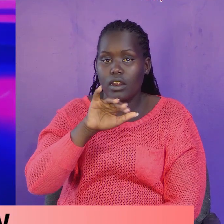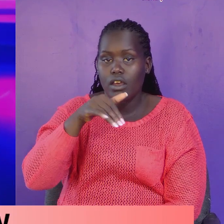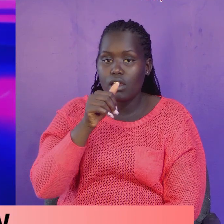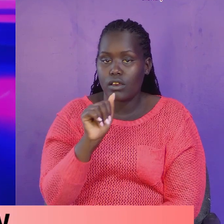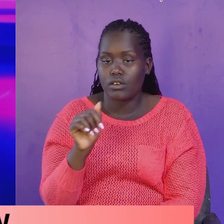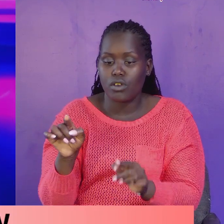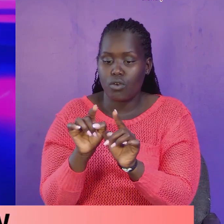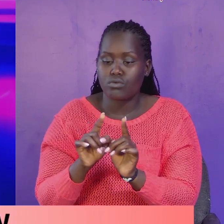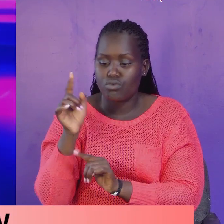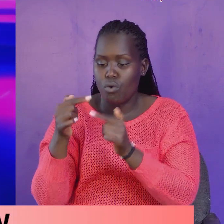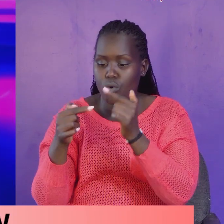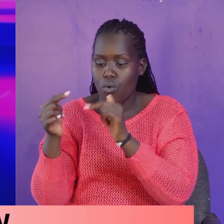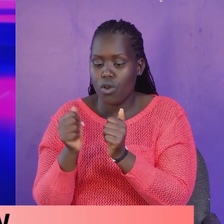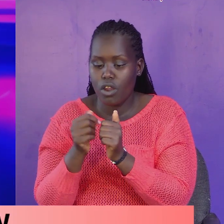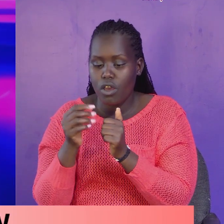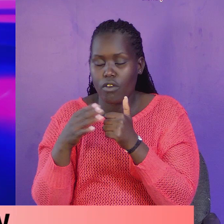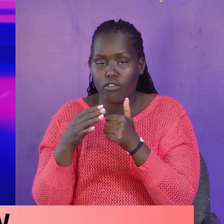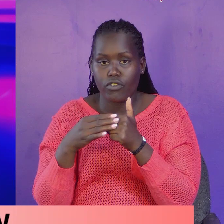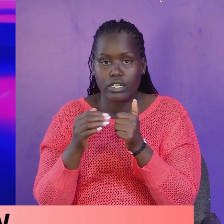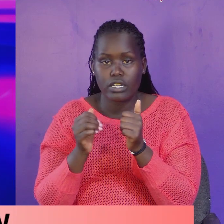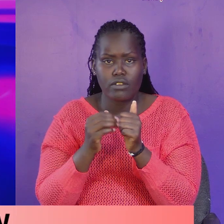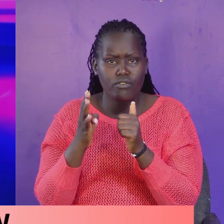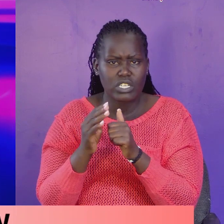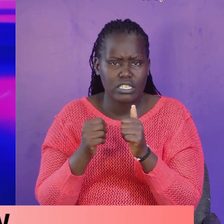won 14-7, retaining